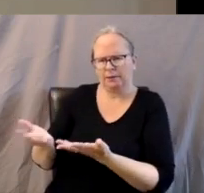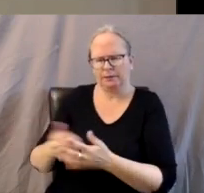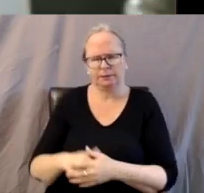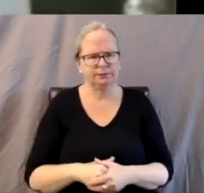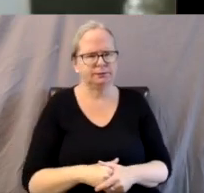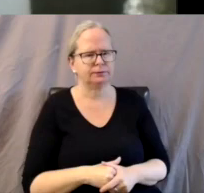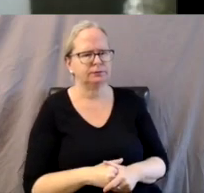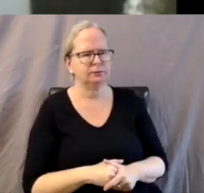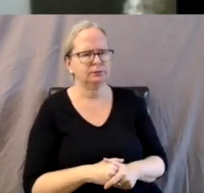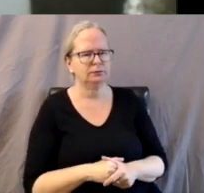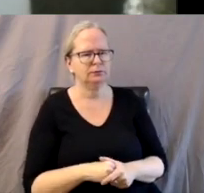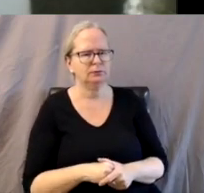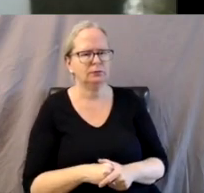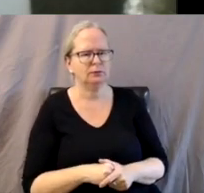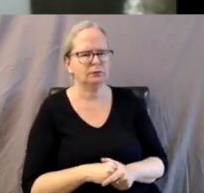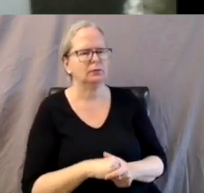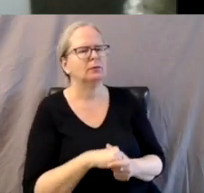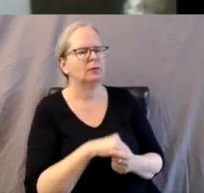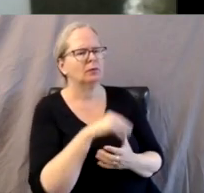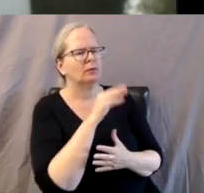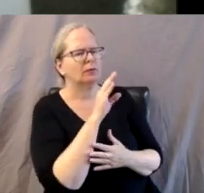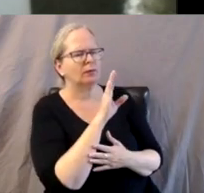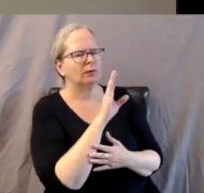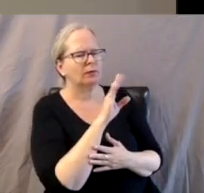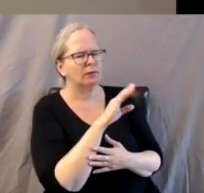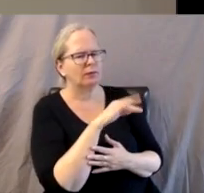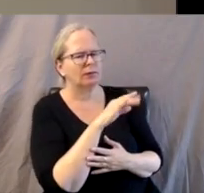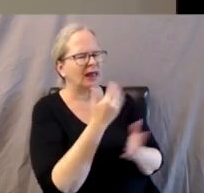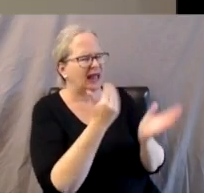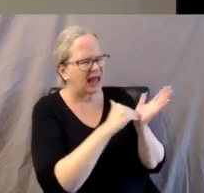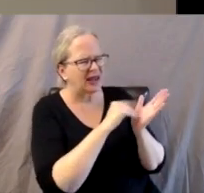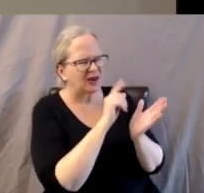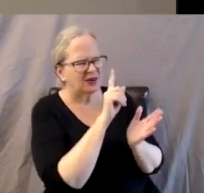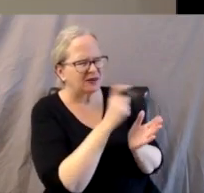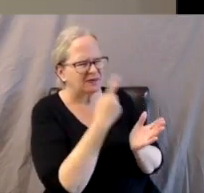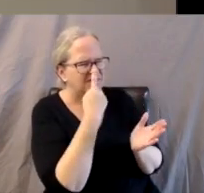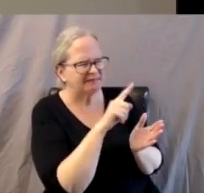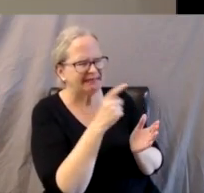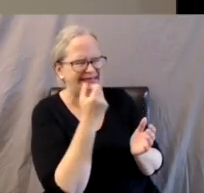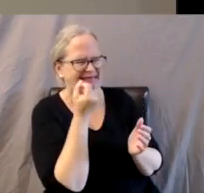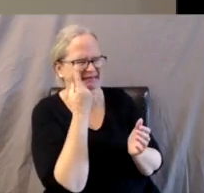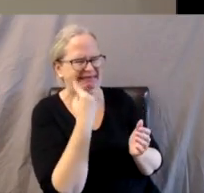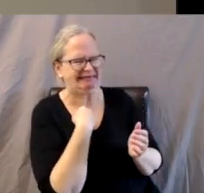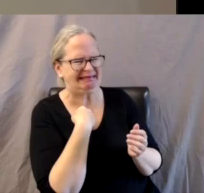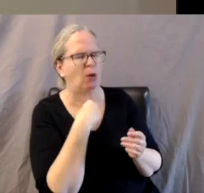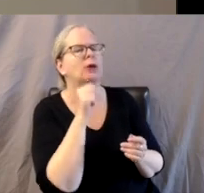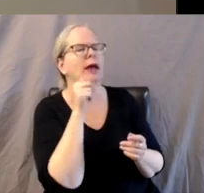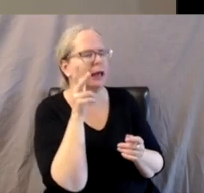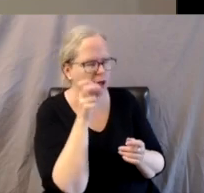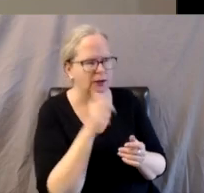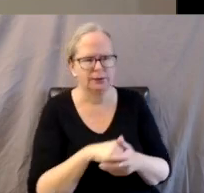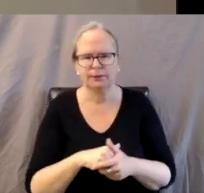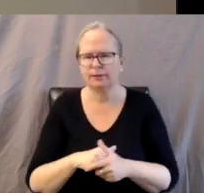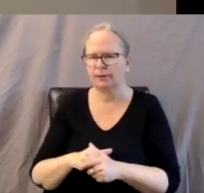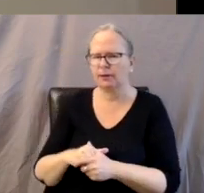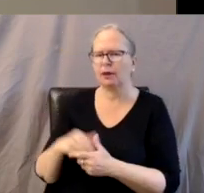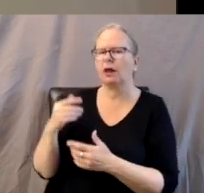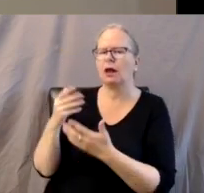Can you say that again? How can a basic income improve on those current support programs that are already being offered?